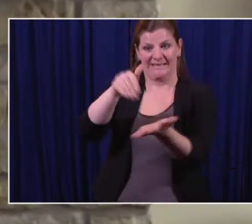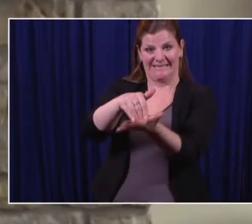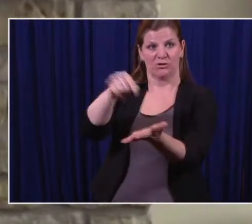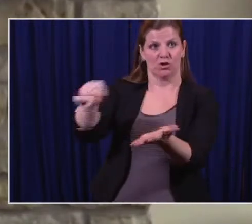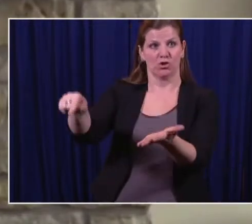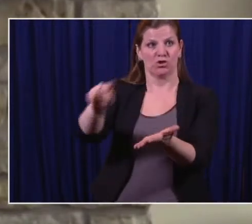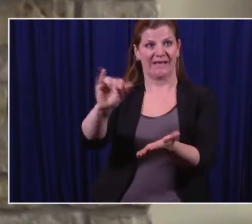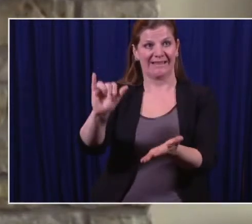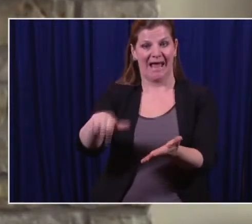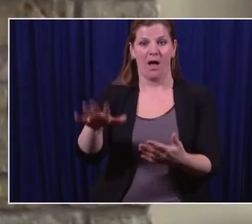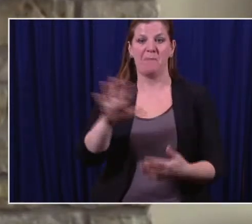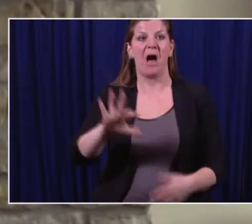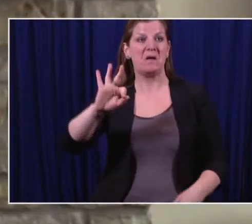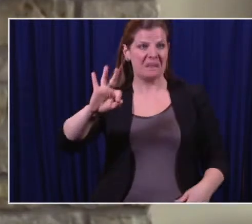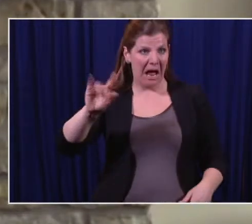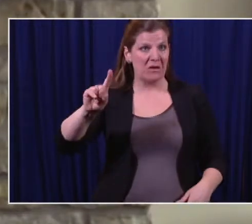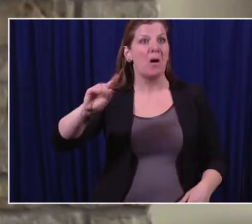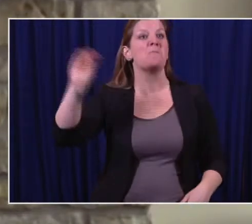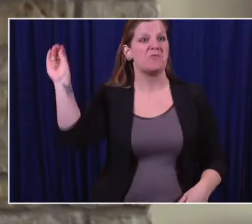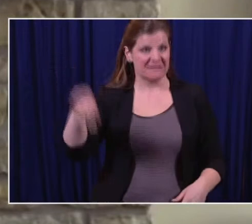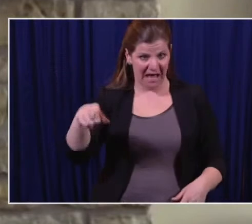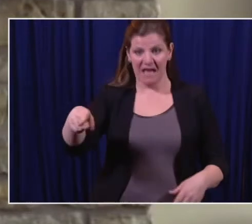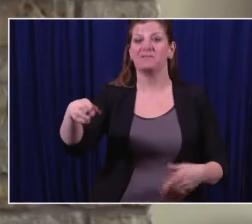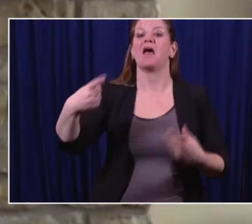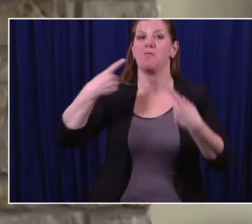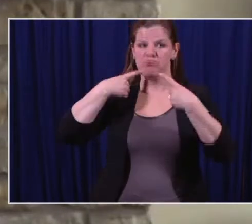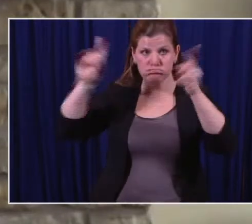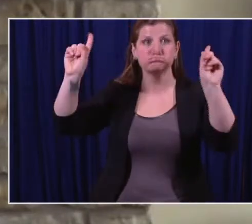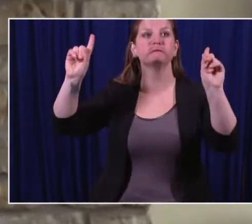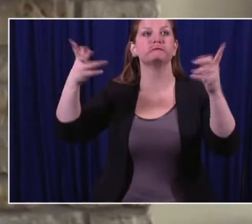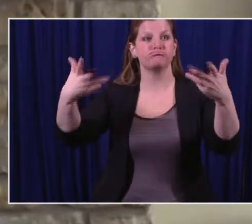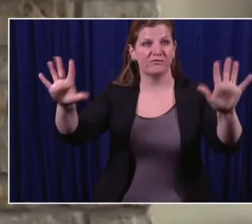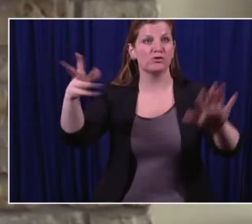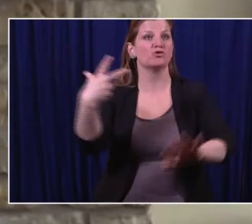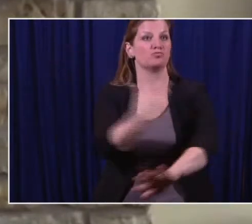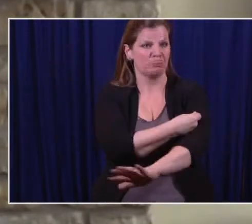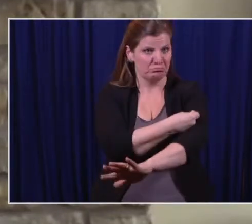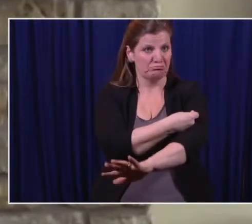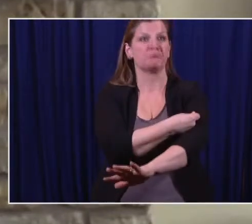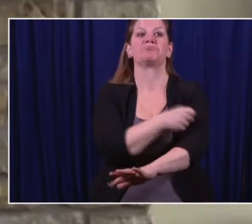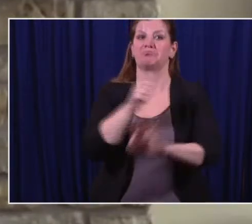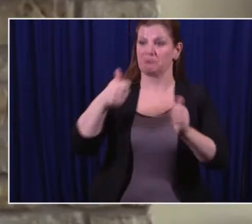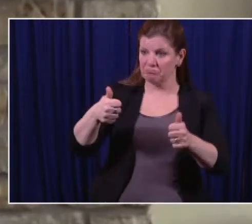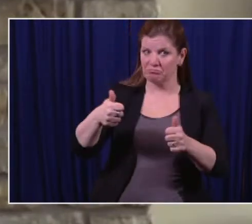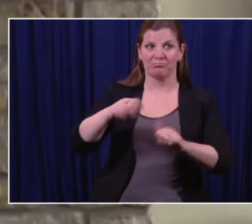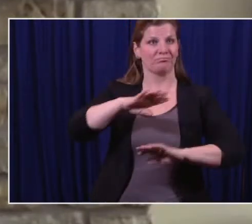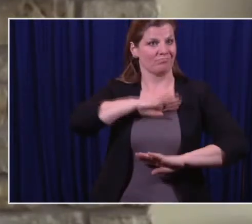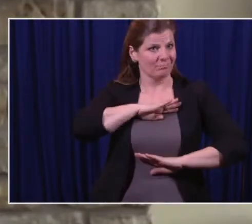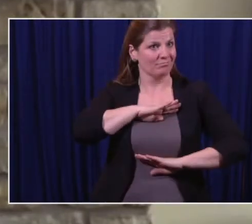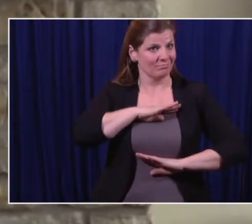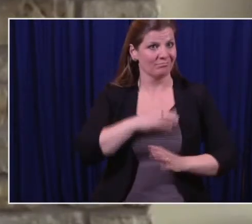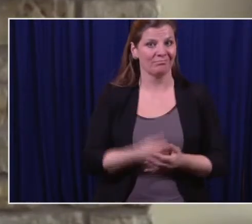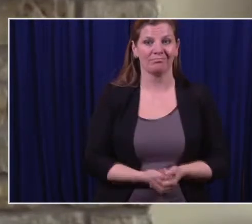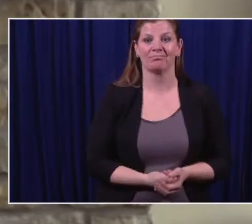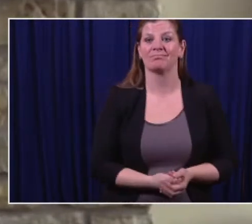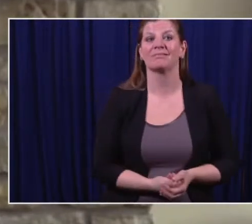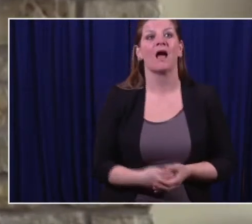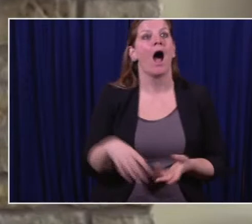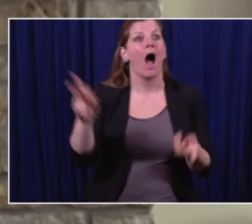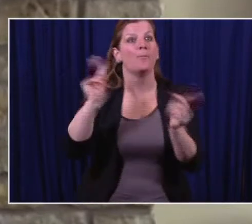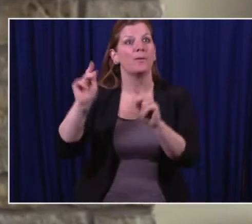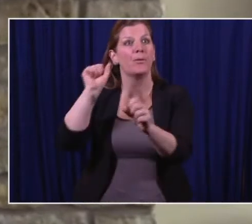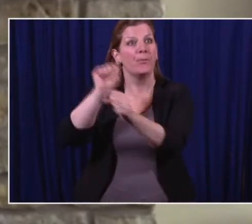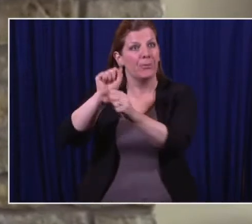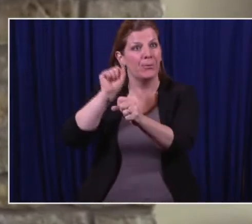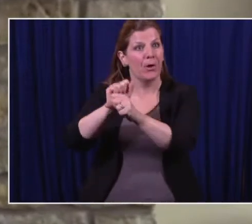accepted and been given that vaccine. So we're very happy about that. Workers at the Ohio Department of